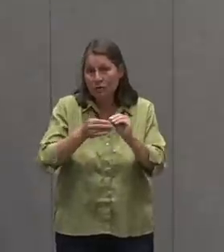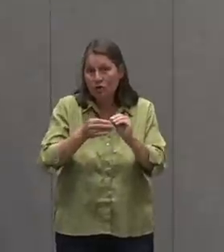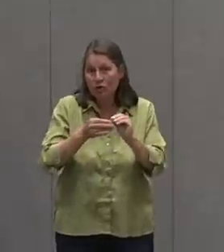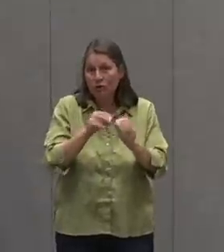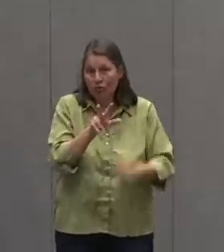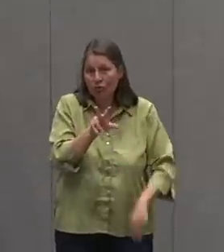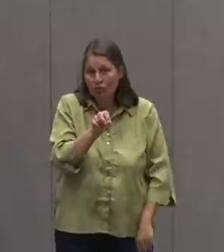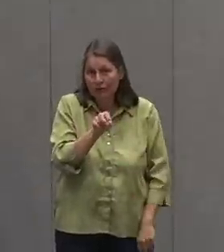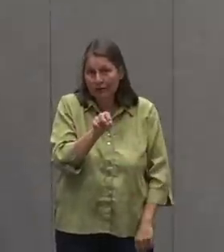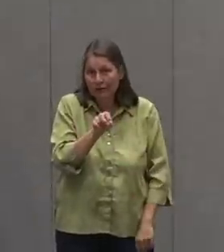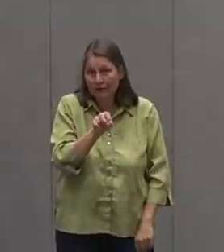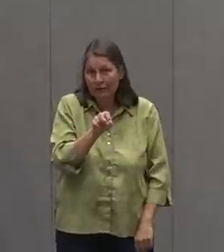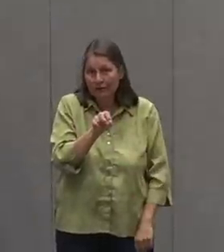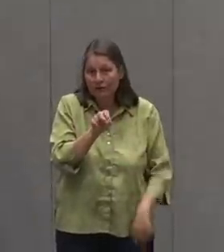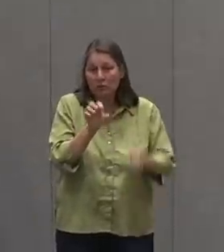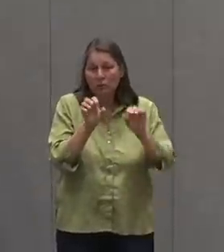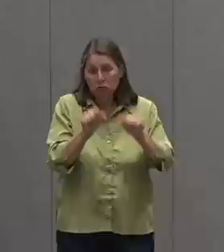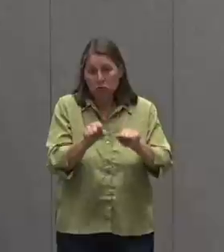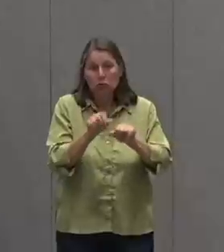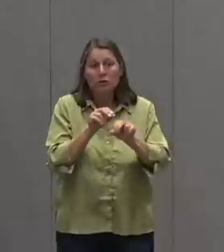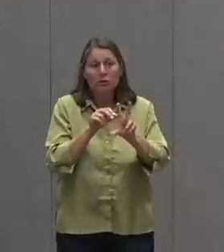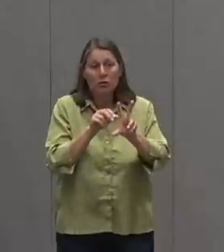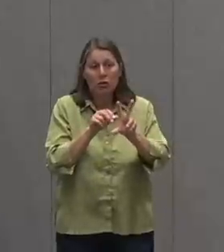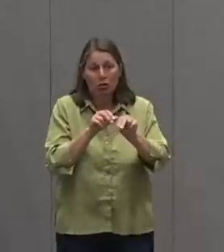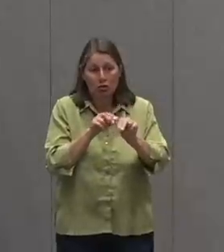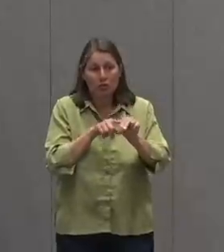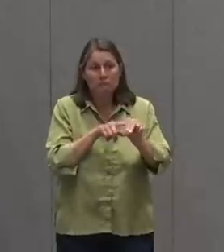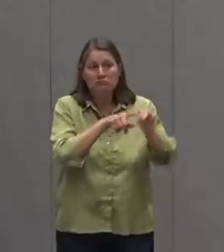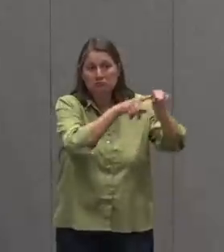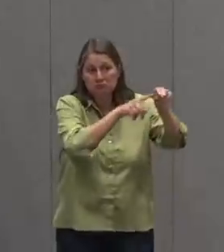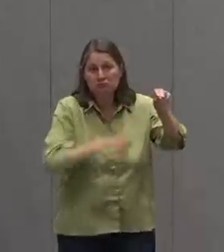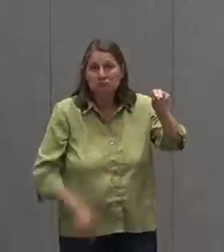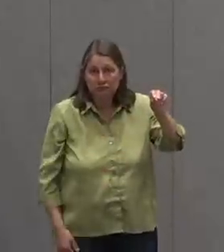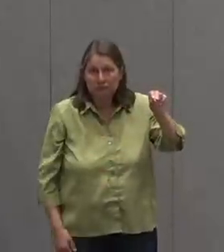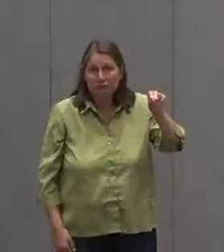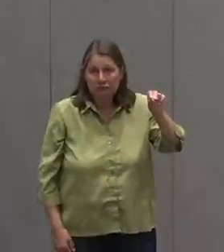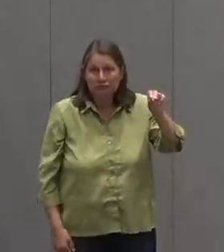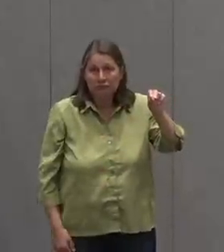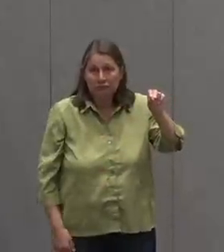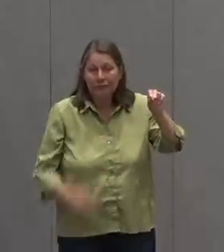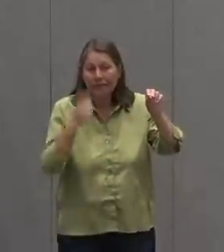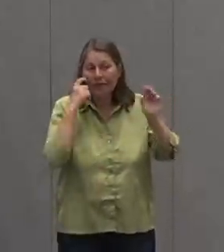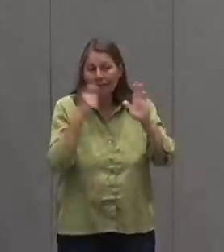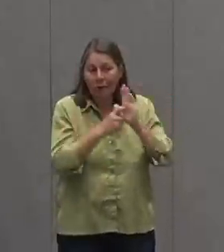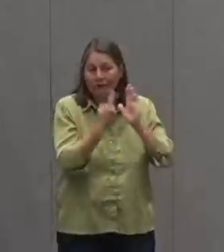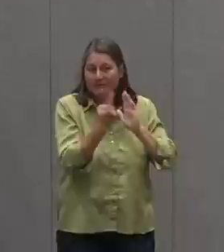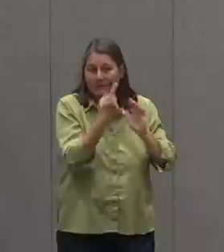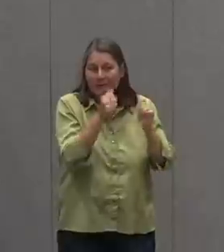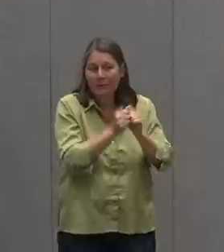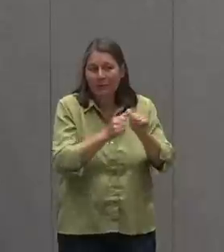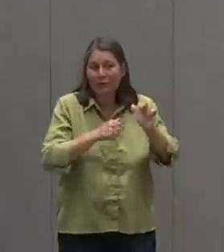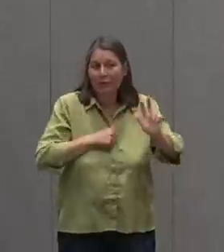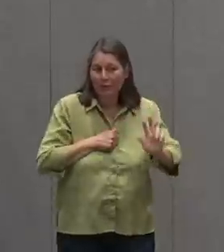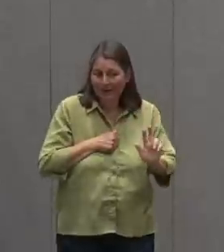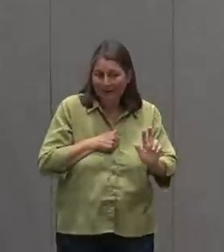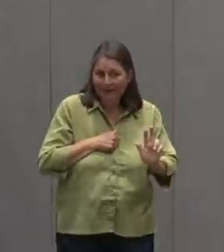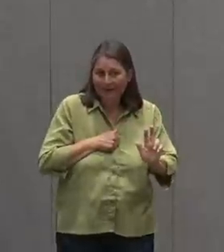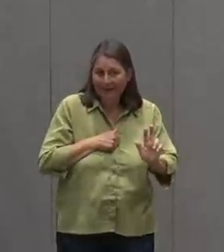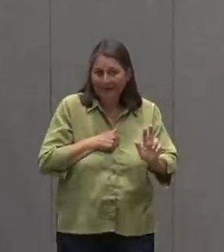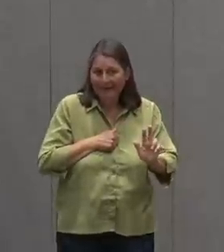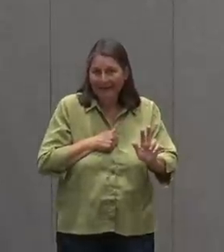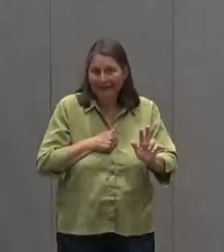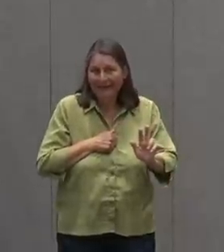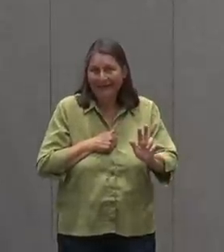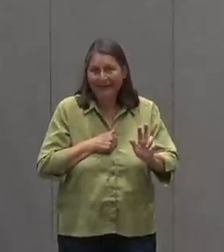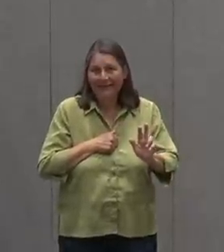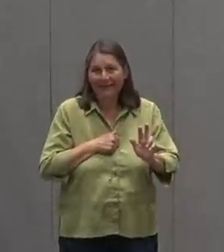also could maybe fit over here because I'm seeing something happening with some kind of threes. And I'm thinking our three was over here and we knew that